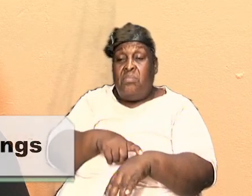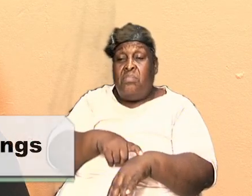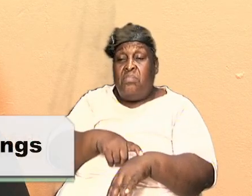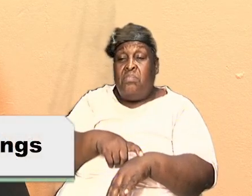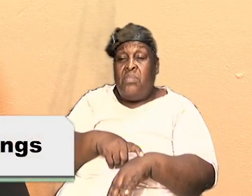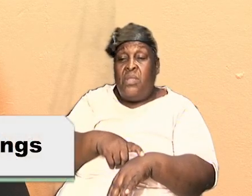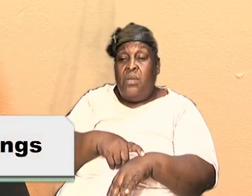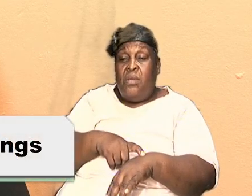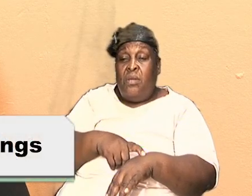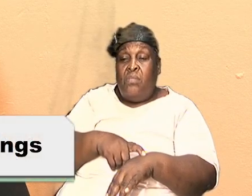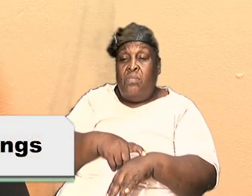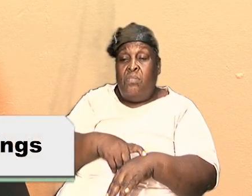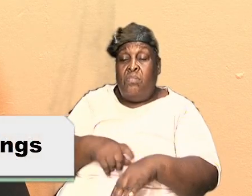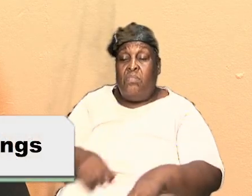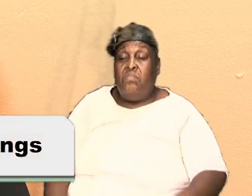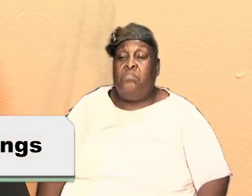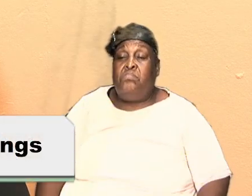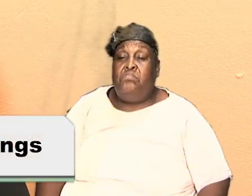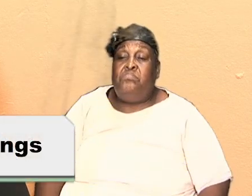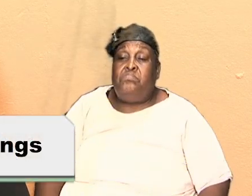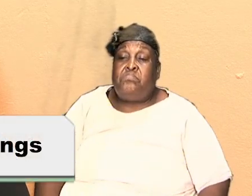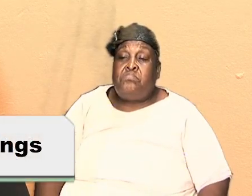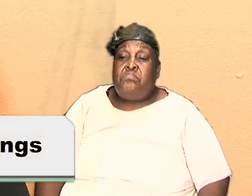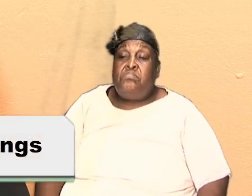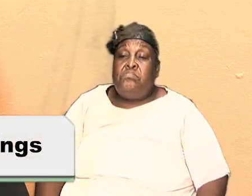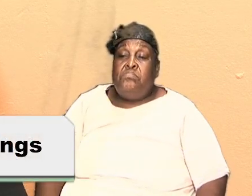amen, of Jacob's story.